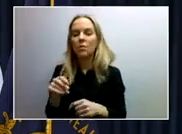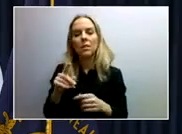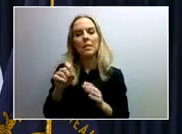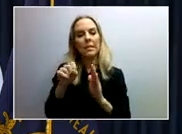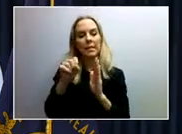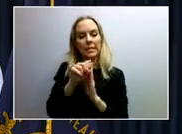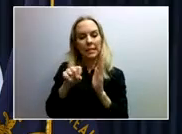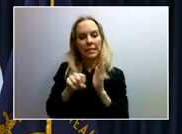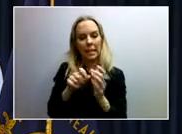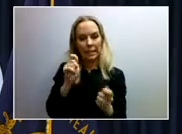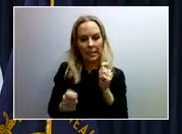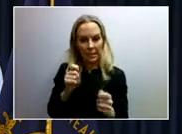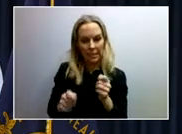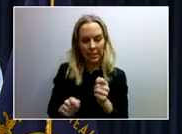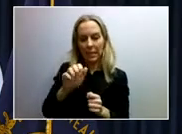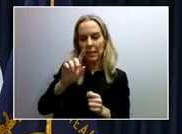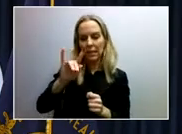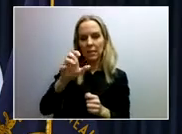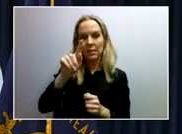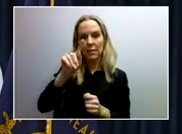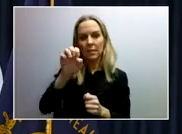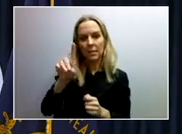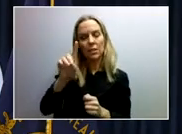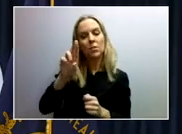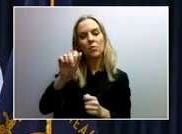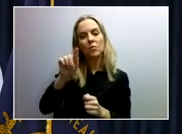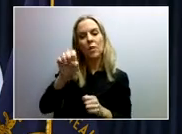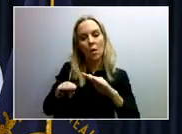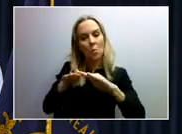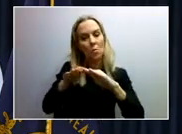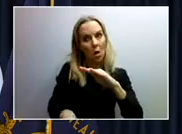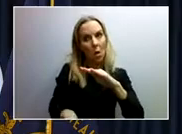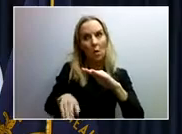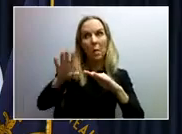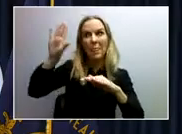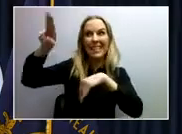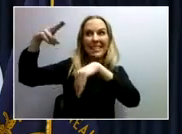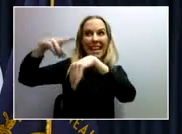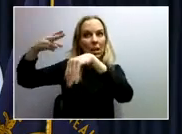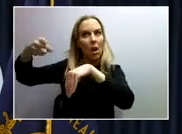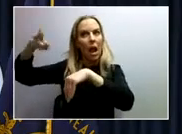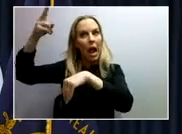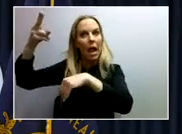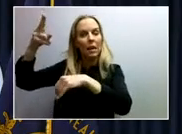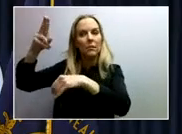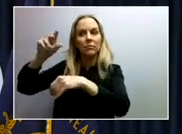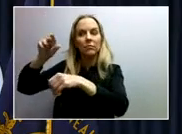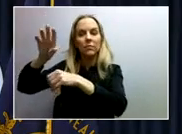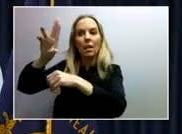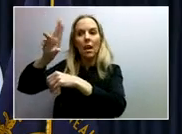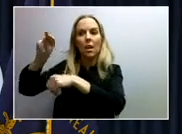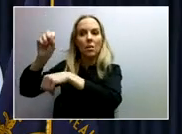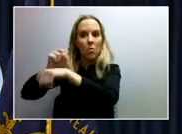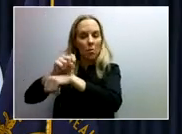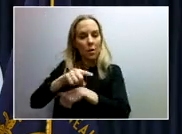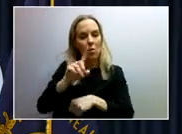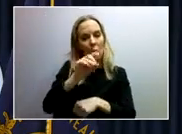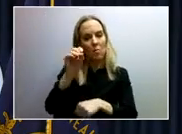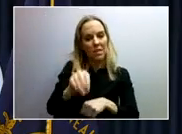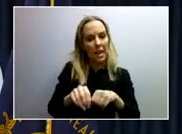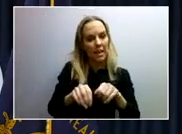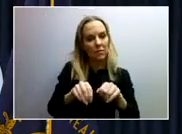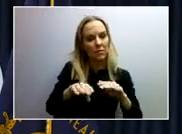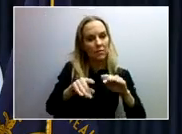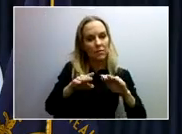of 4.1% was also below the national average last month. The county that recorded the lowest unemployment rate